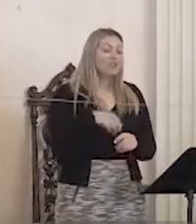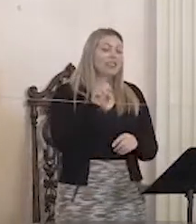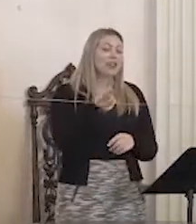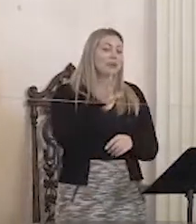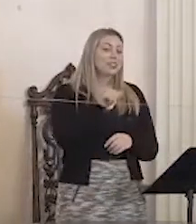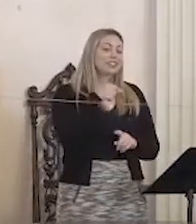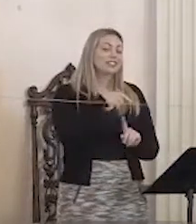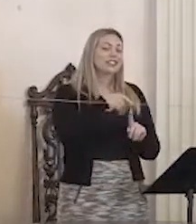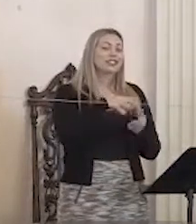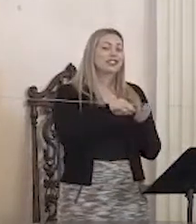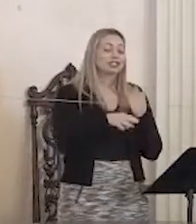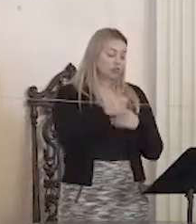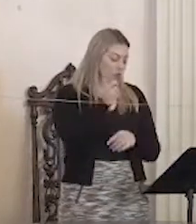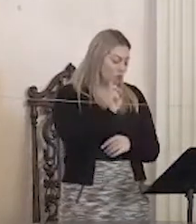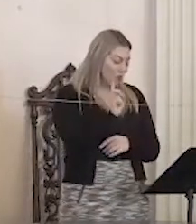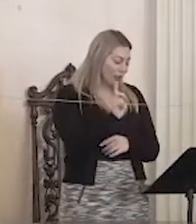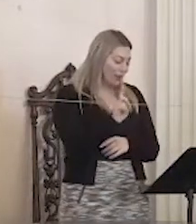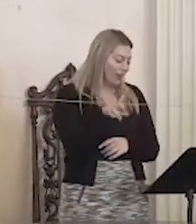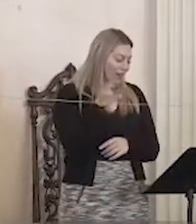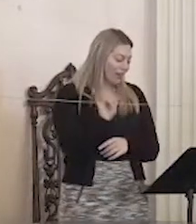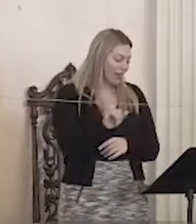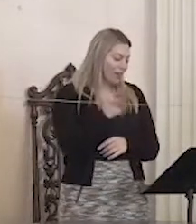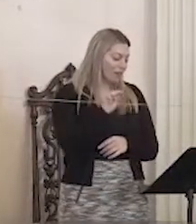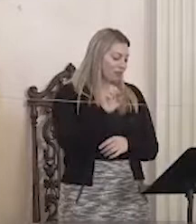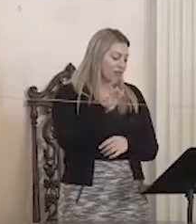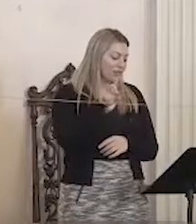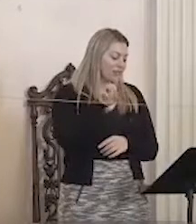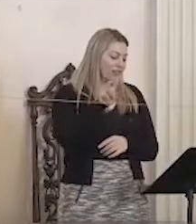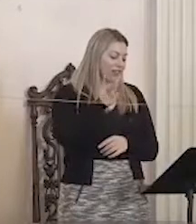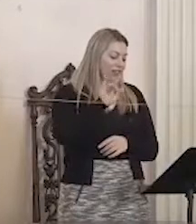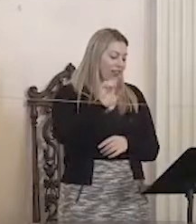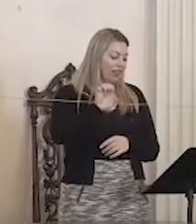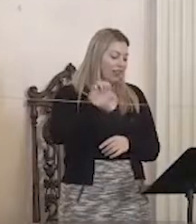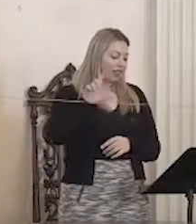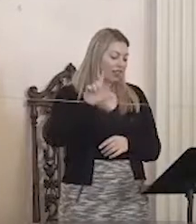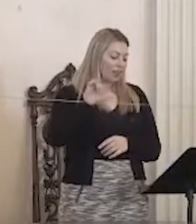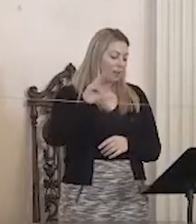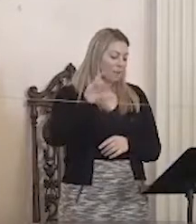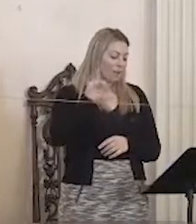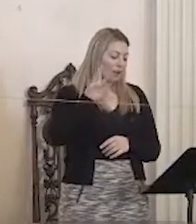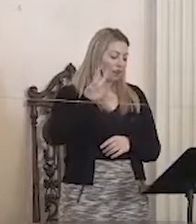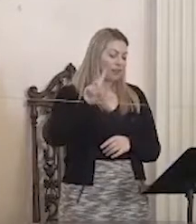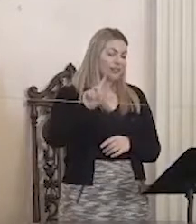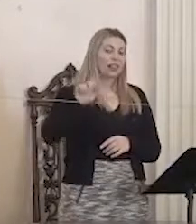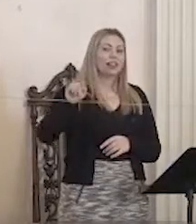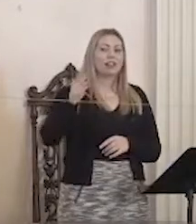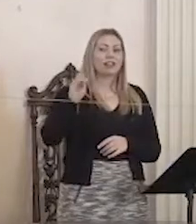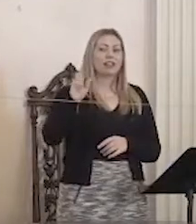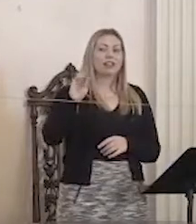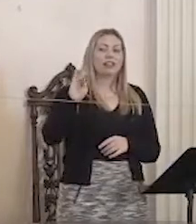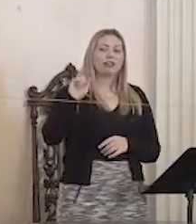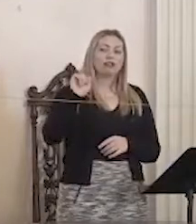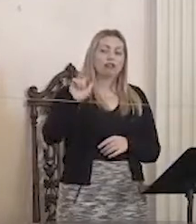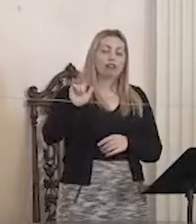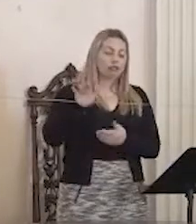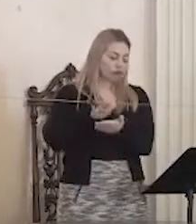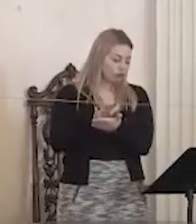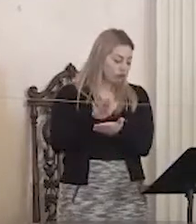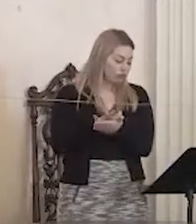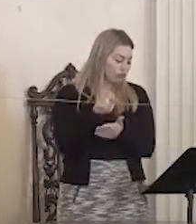Ebony is a student at the Meadville Lombard Theological School and is studying for a Master's of Arts in Leadership